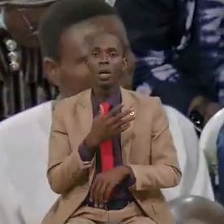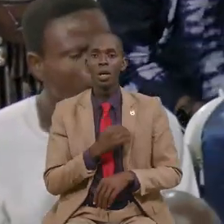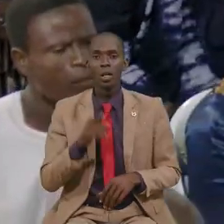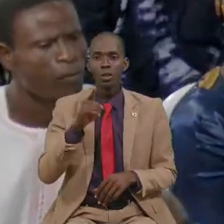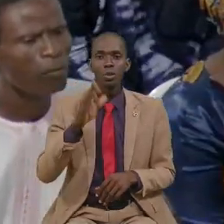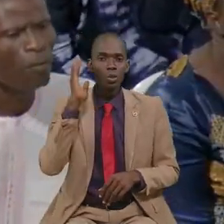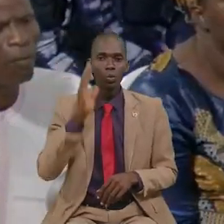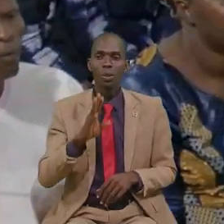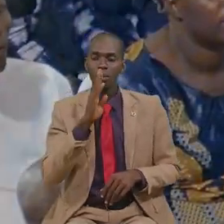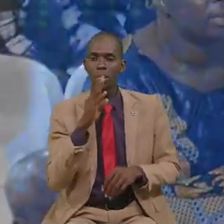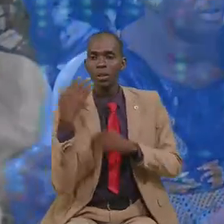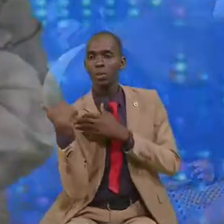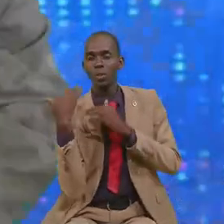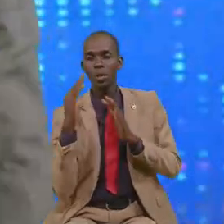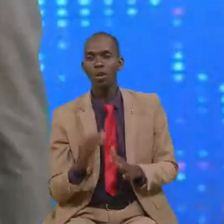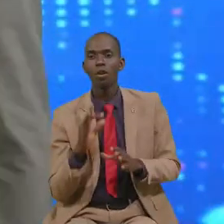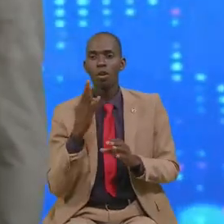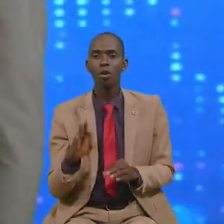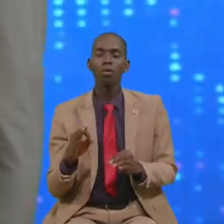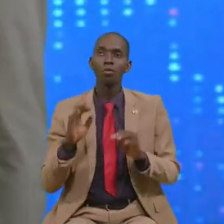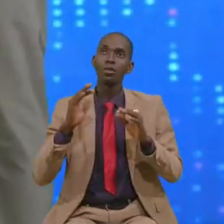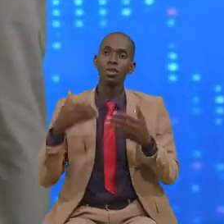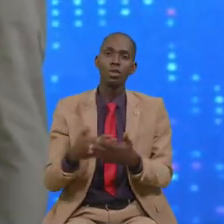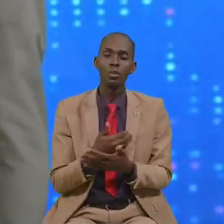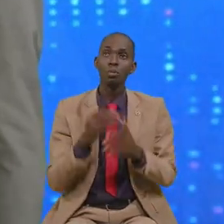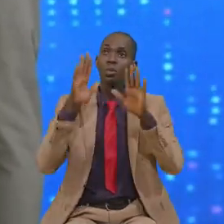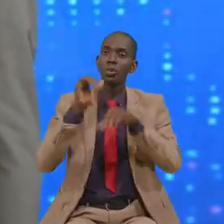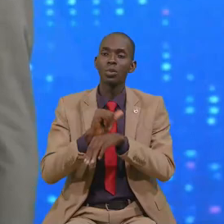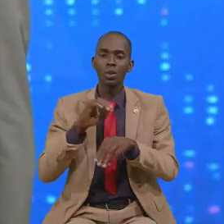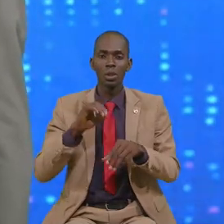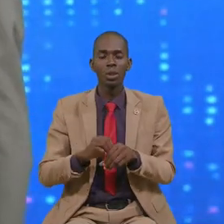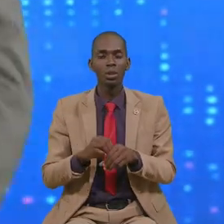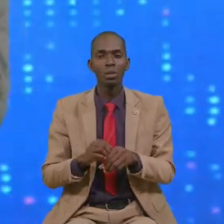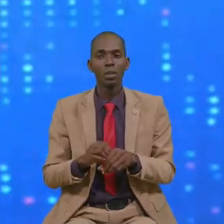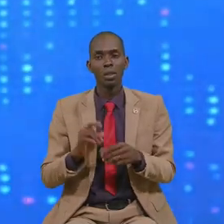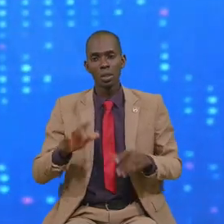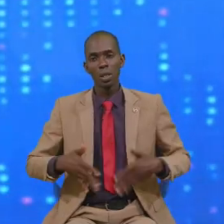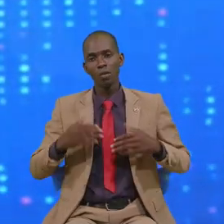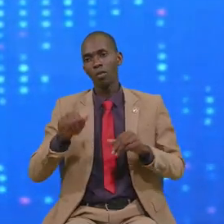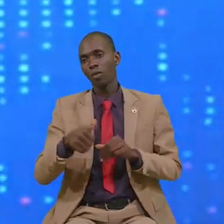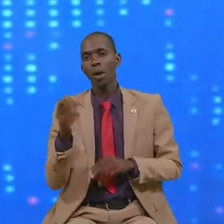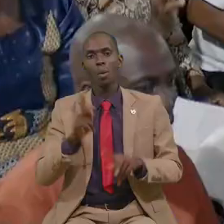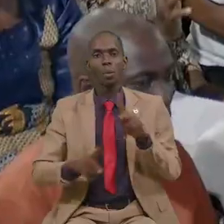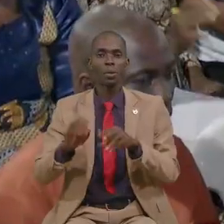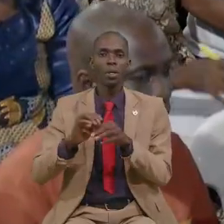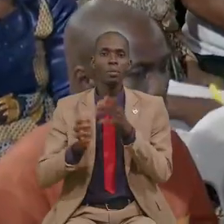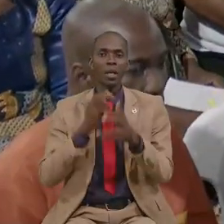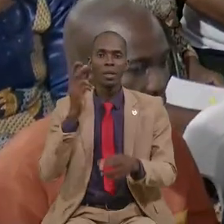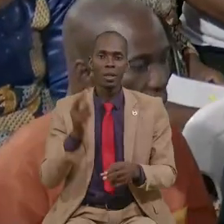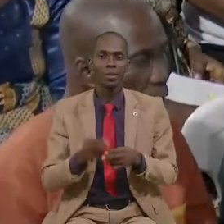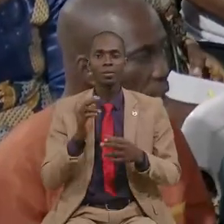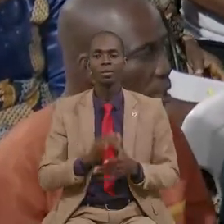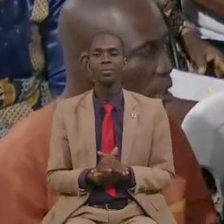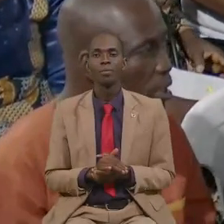the miracle of new life in the lives of other people in Jesus' name.